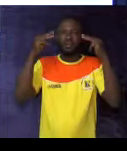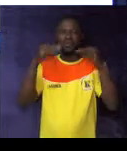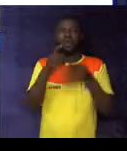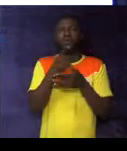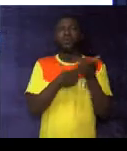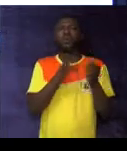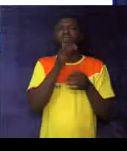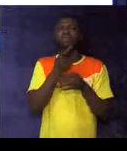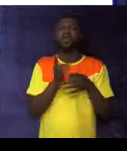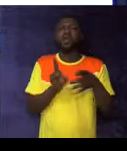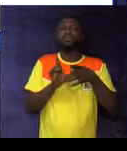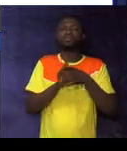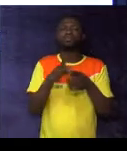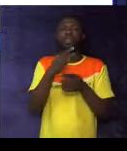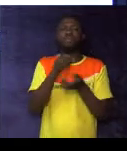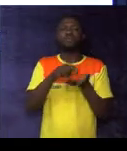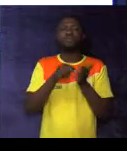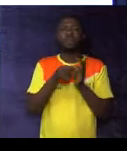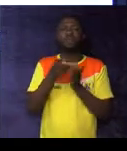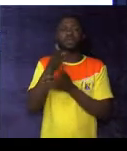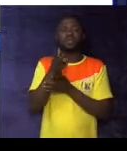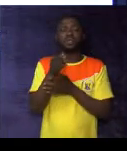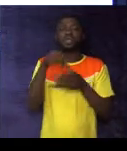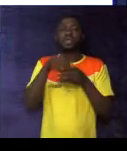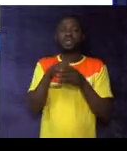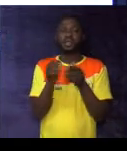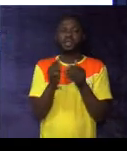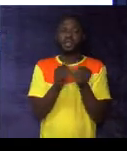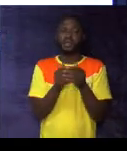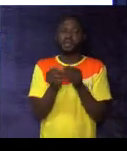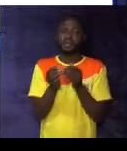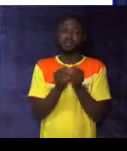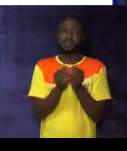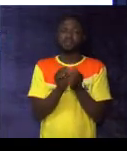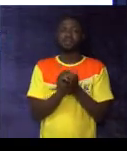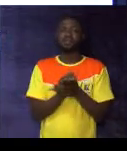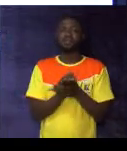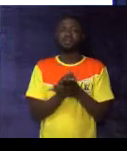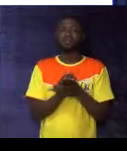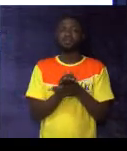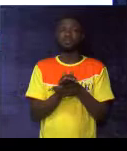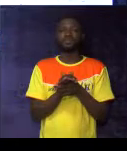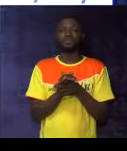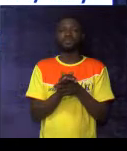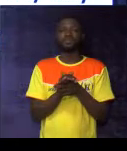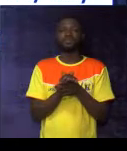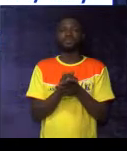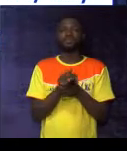it rains. What is the conjunction of purpose here? In case.